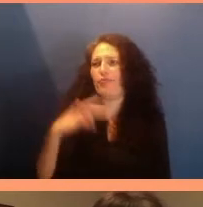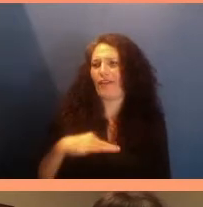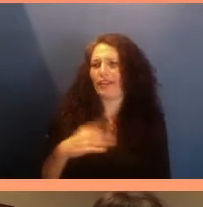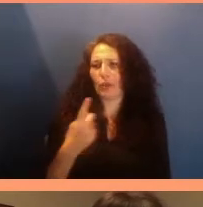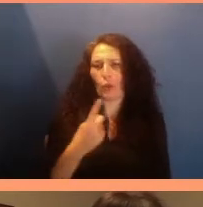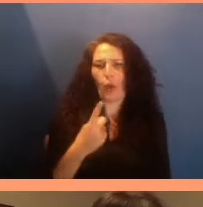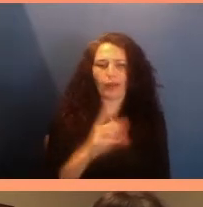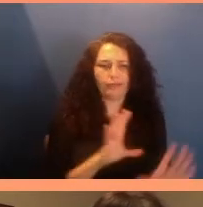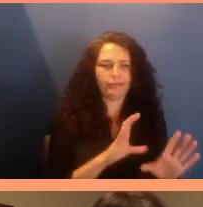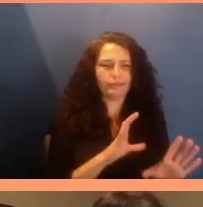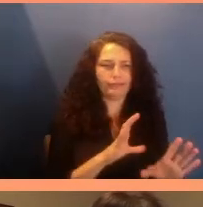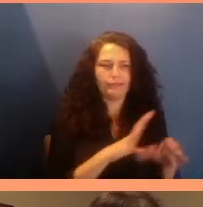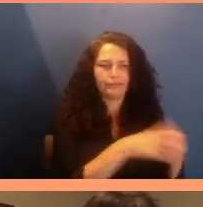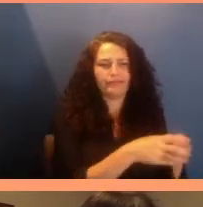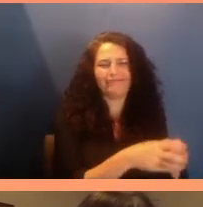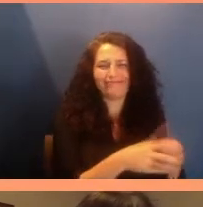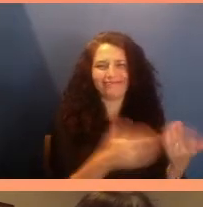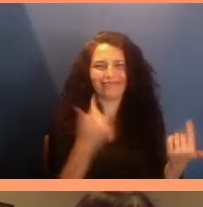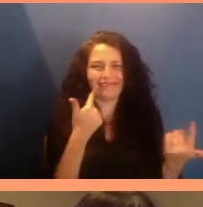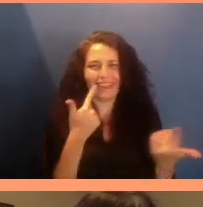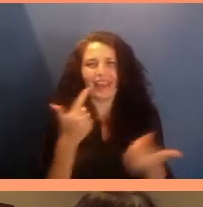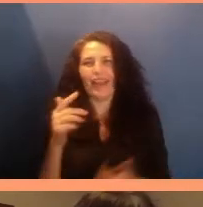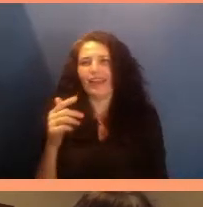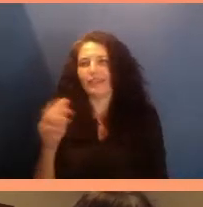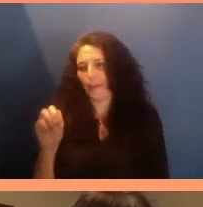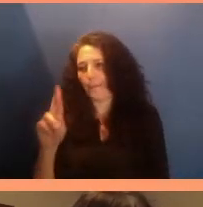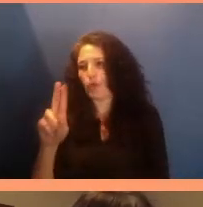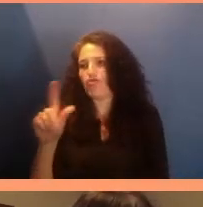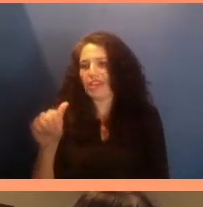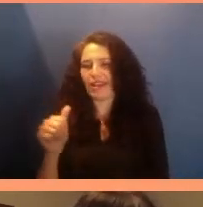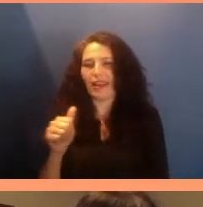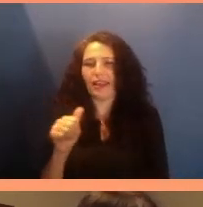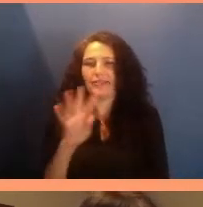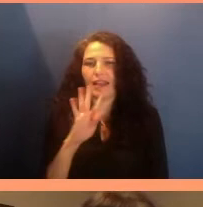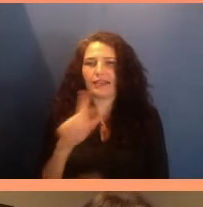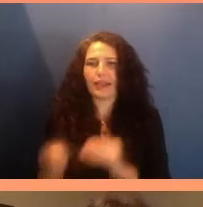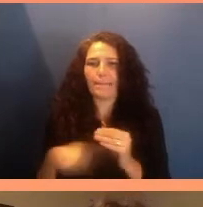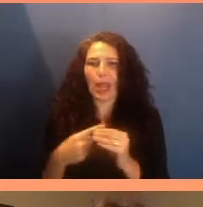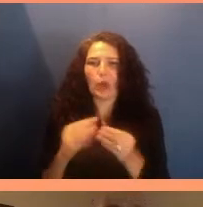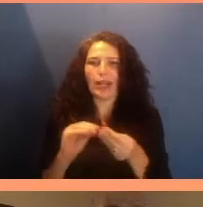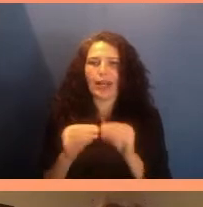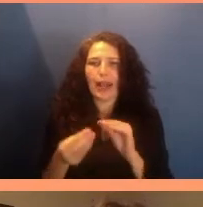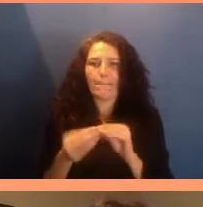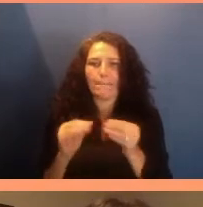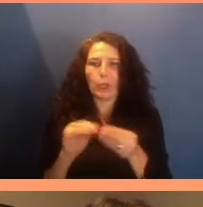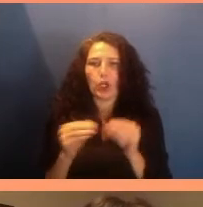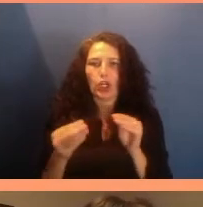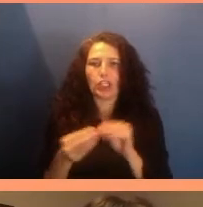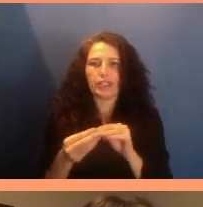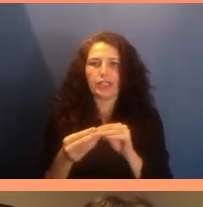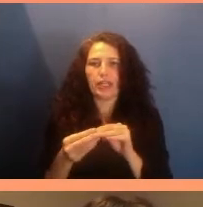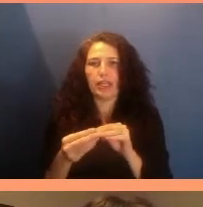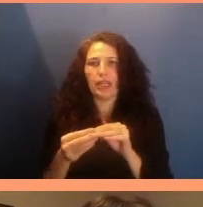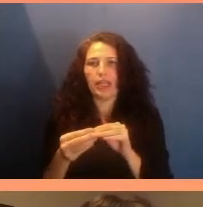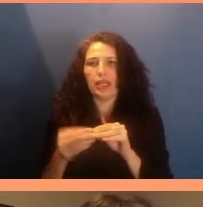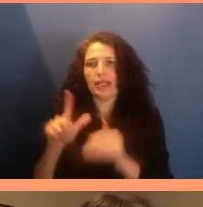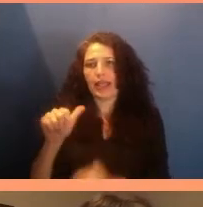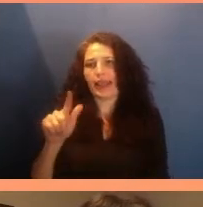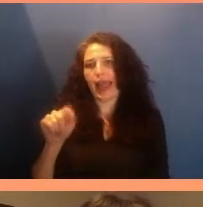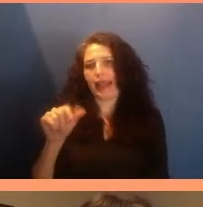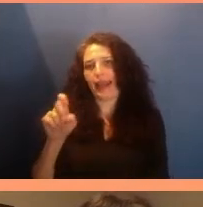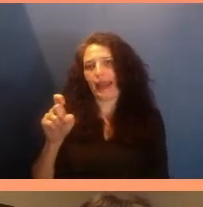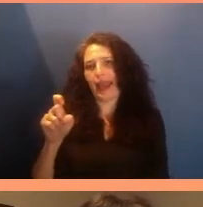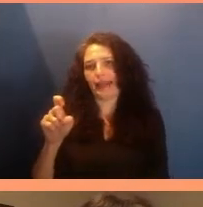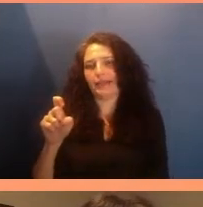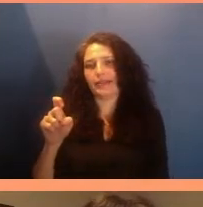think Maria spoke so movingly this morning, with some numbers around, for example, in her case, Latinx audiences.